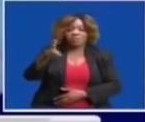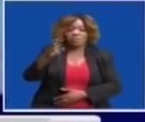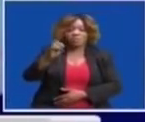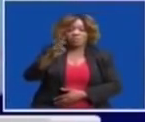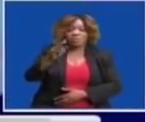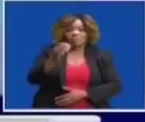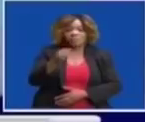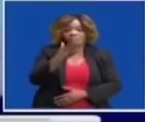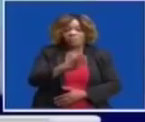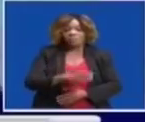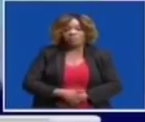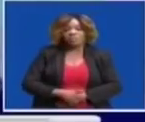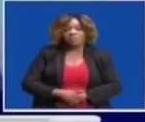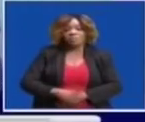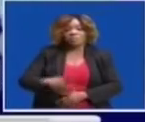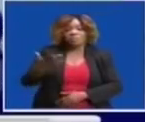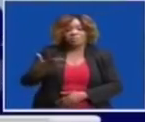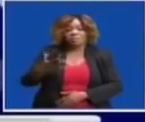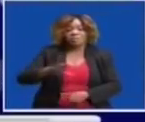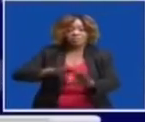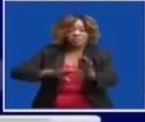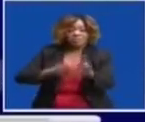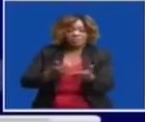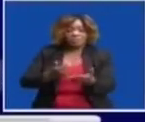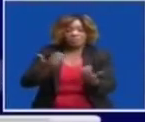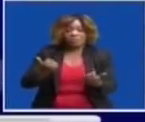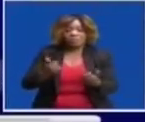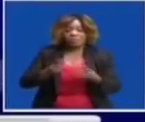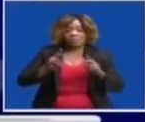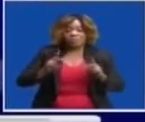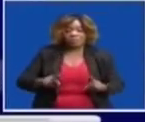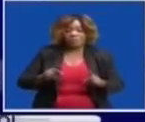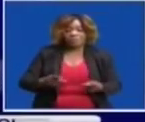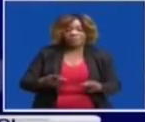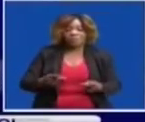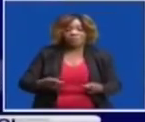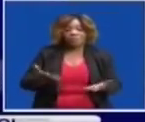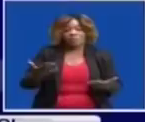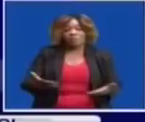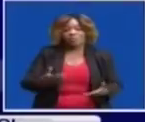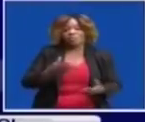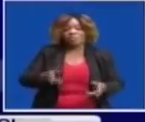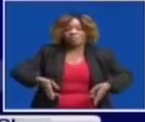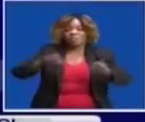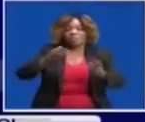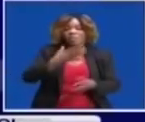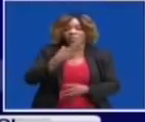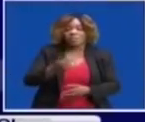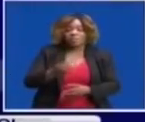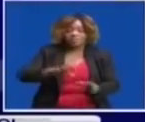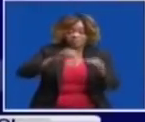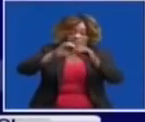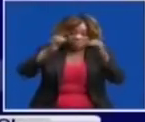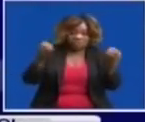Church in Craig Hall Park. He says the deceased helped and collaborated with the High Commission in organizing community